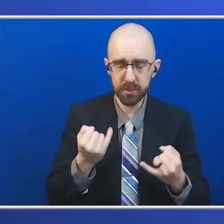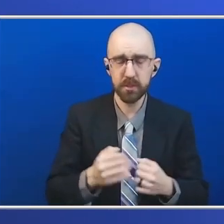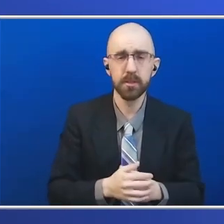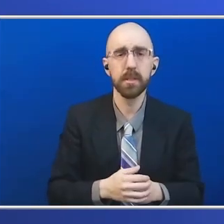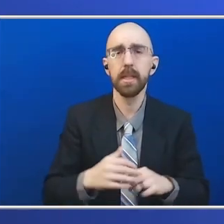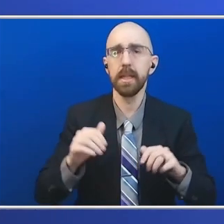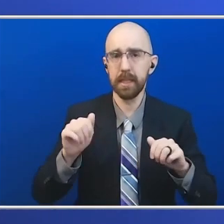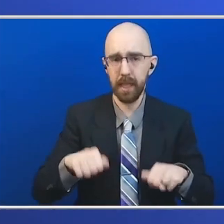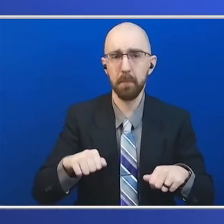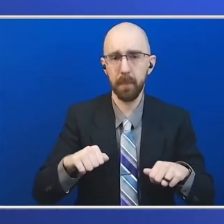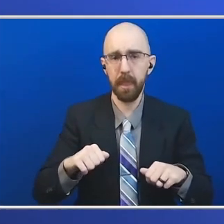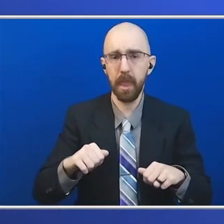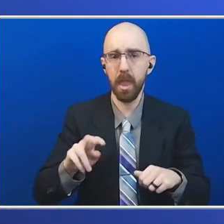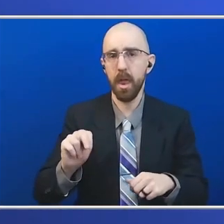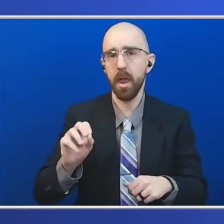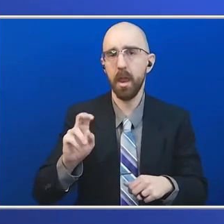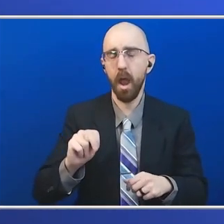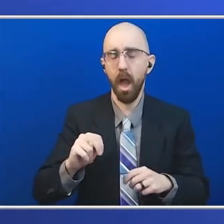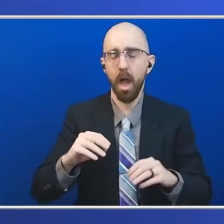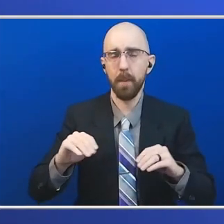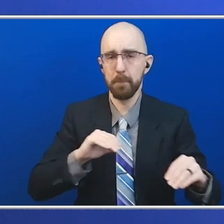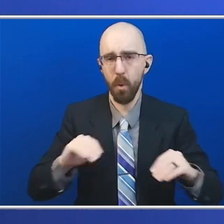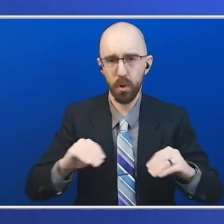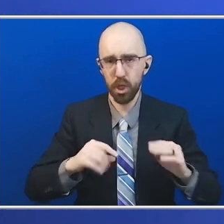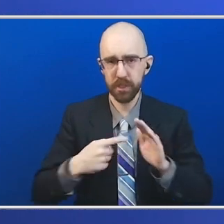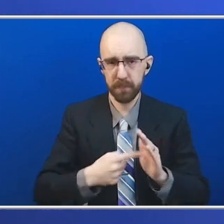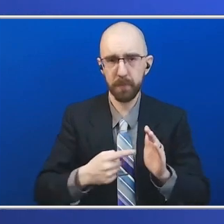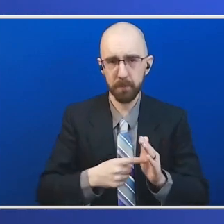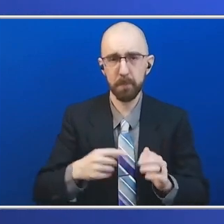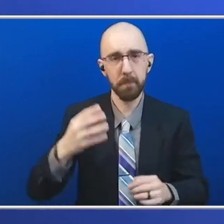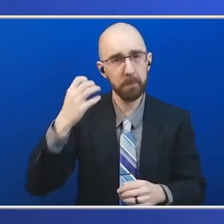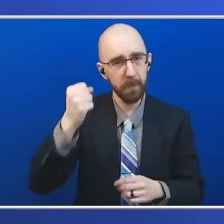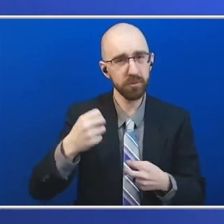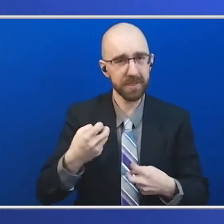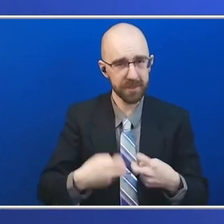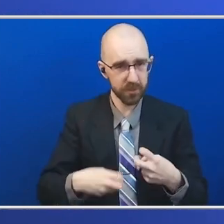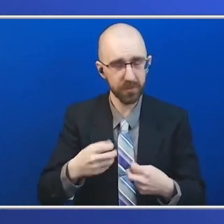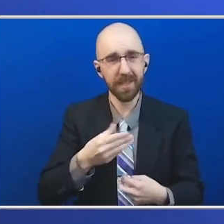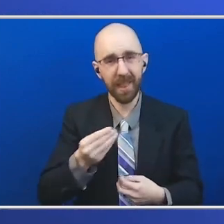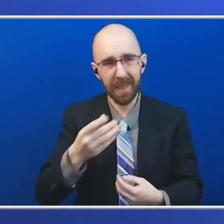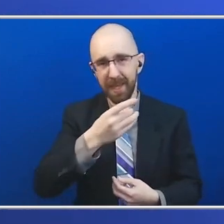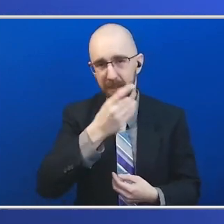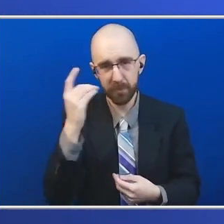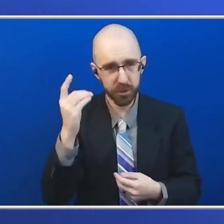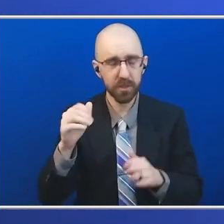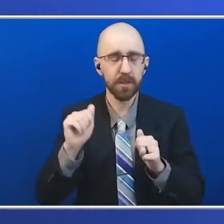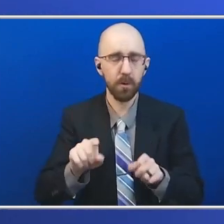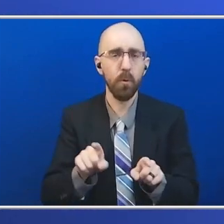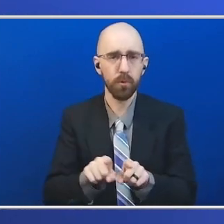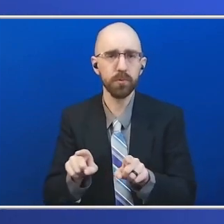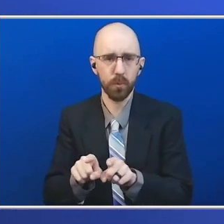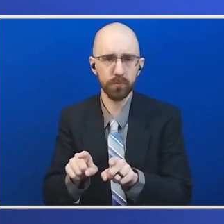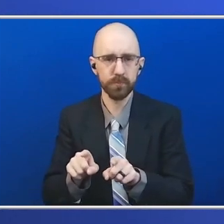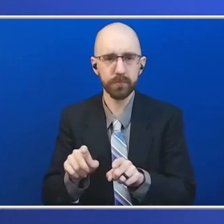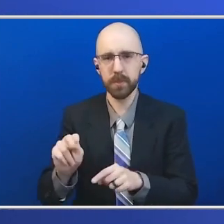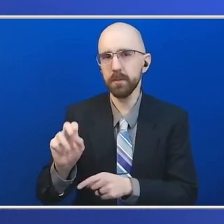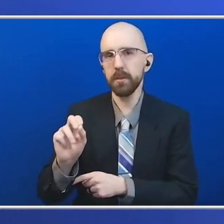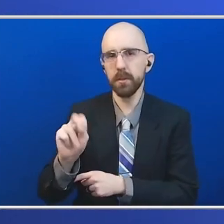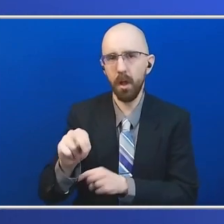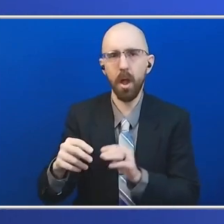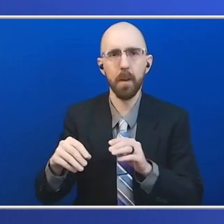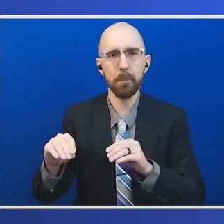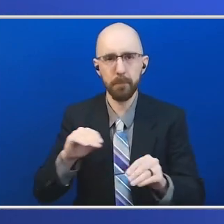non-motor symptom of Parkinson's, memory issues and dementia can also be a non-motor symptoms of